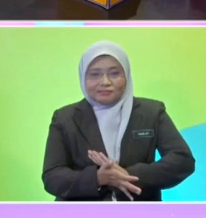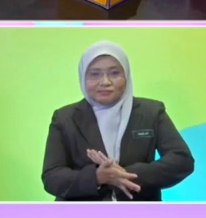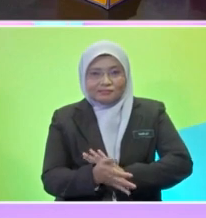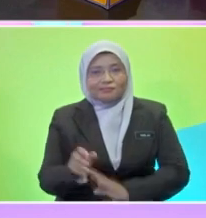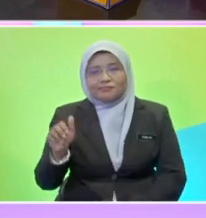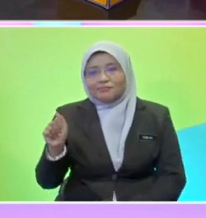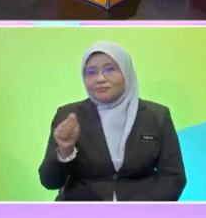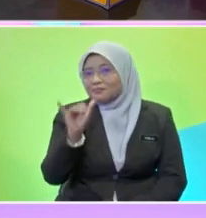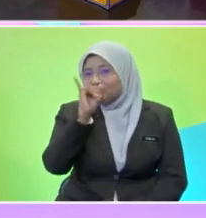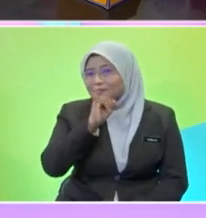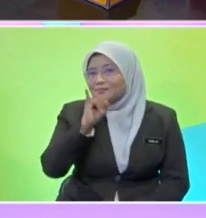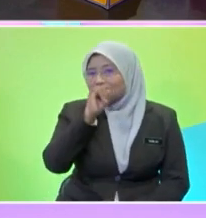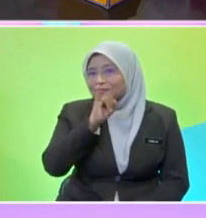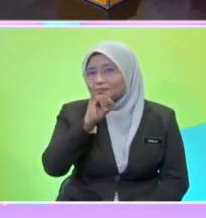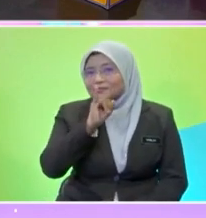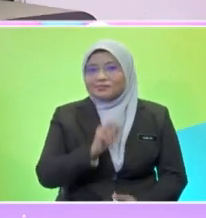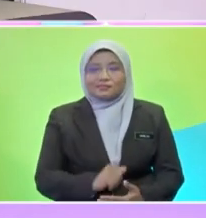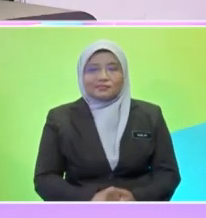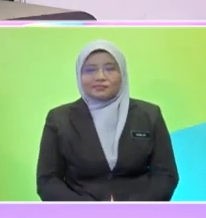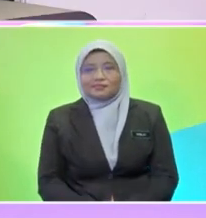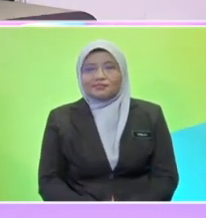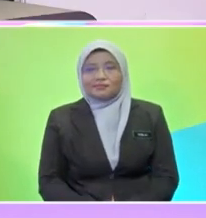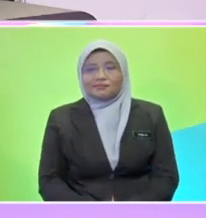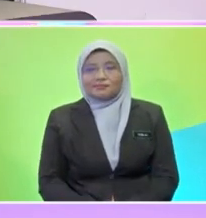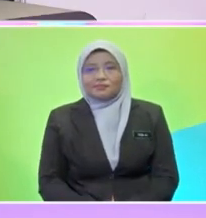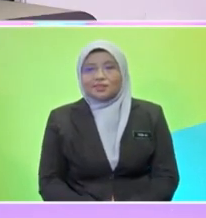Okay. So who encouraged you to